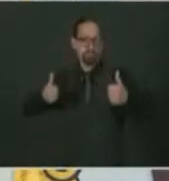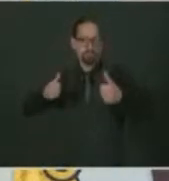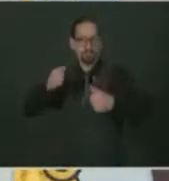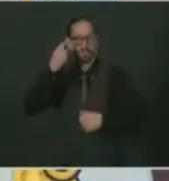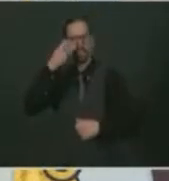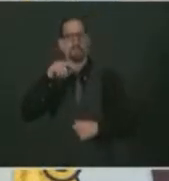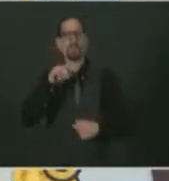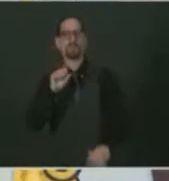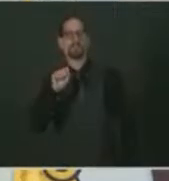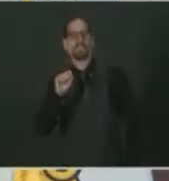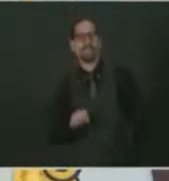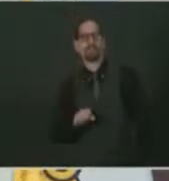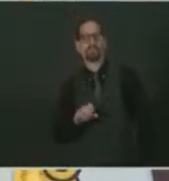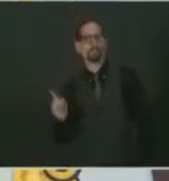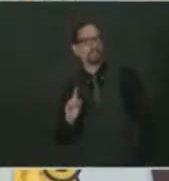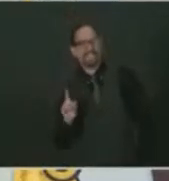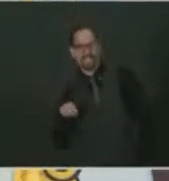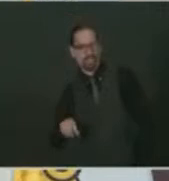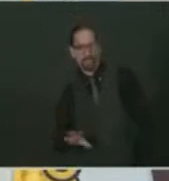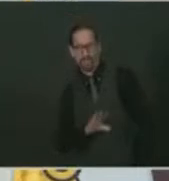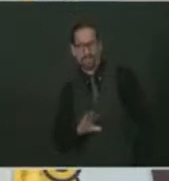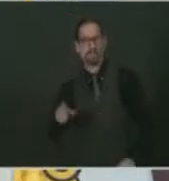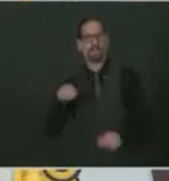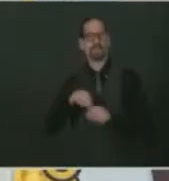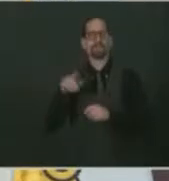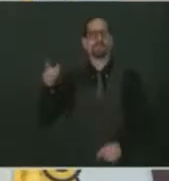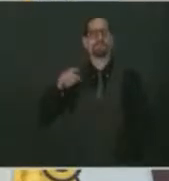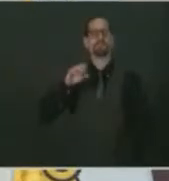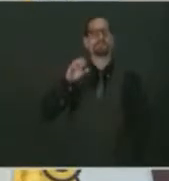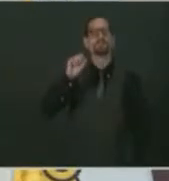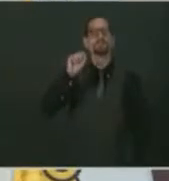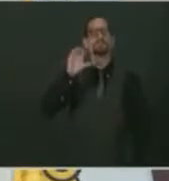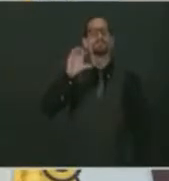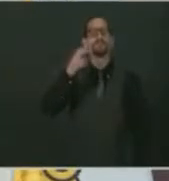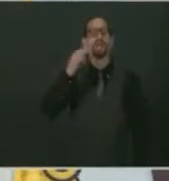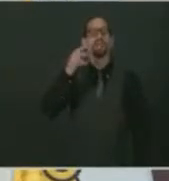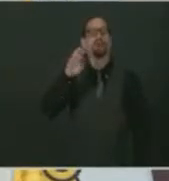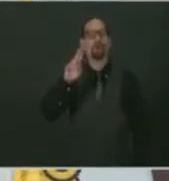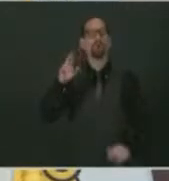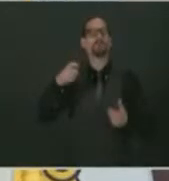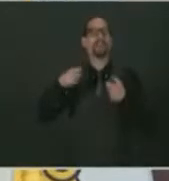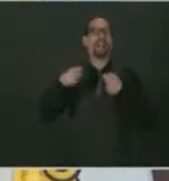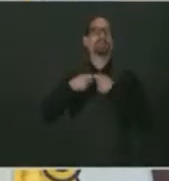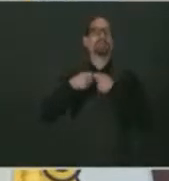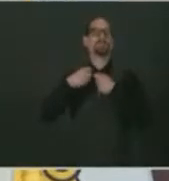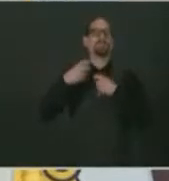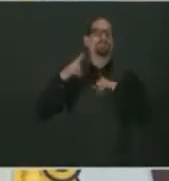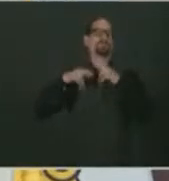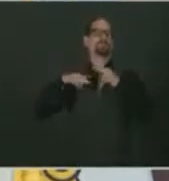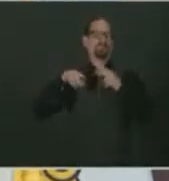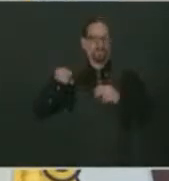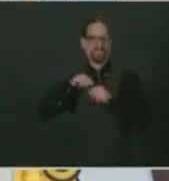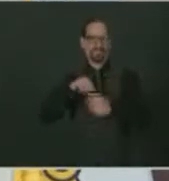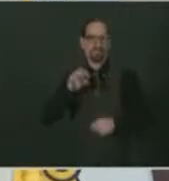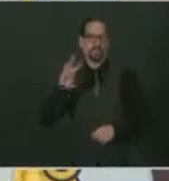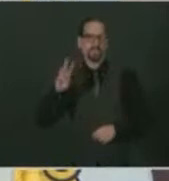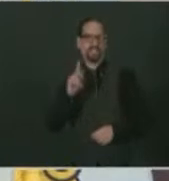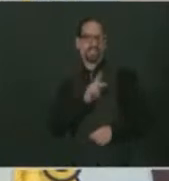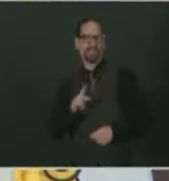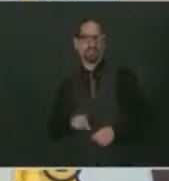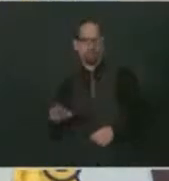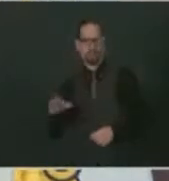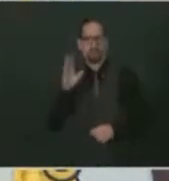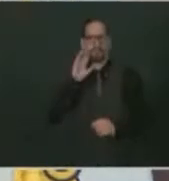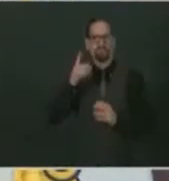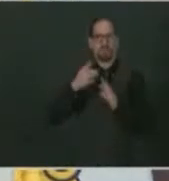Electric facility will open this Saturday, March 27th at 132 Fairgrounds Roads in